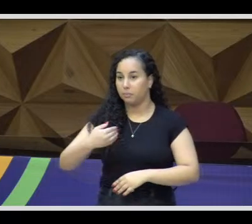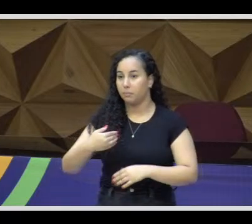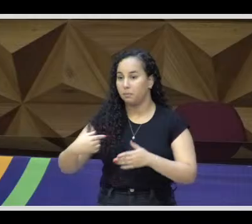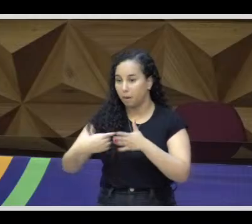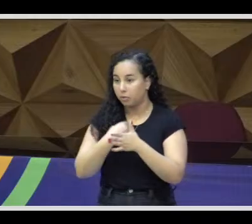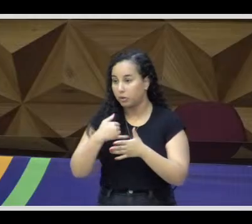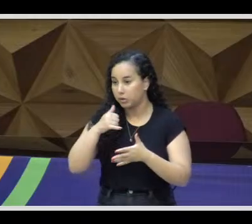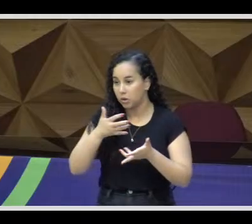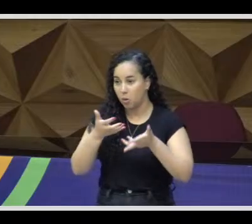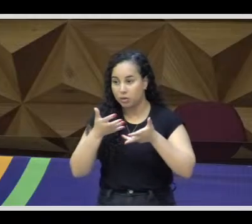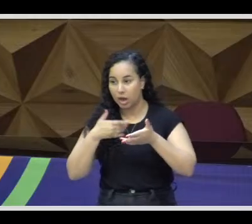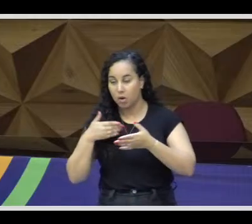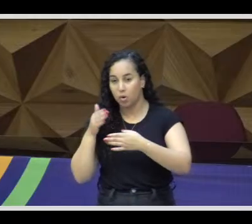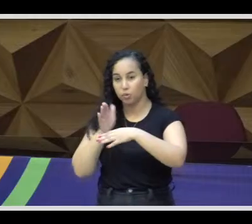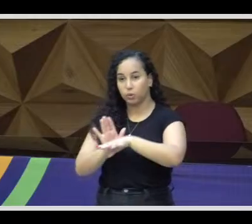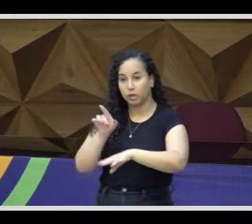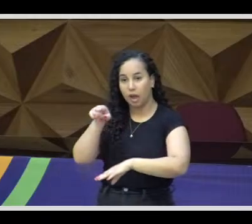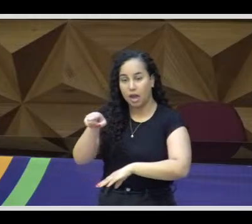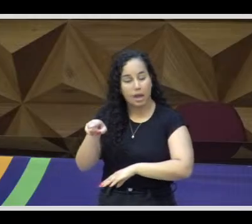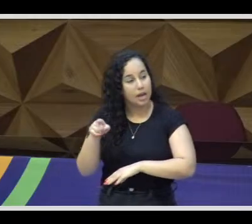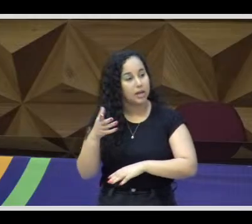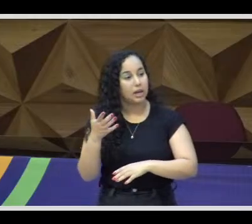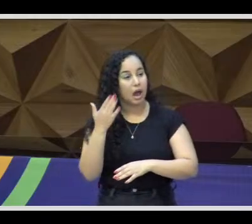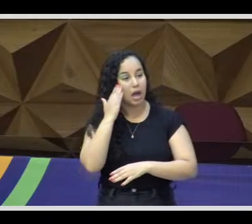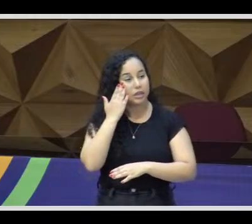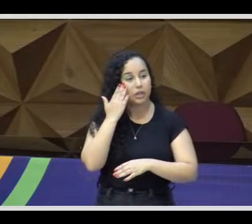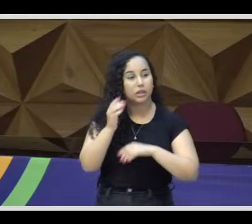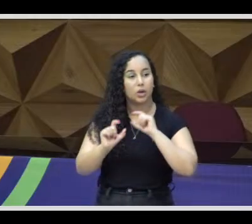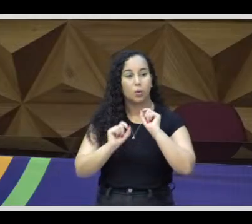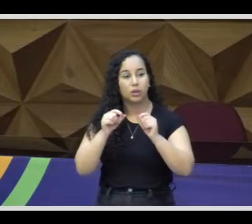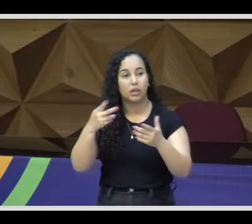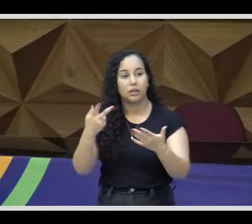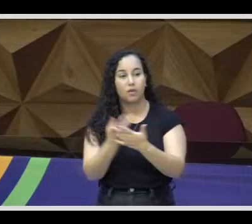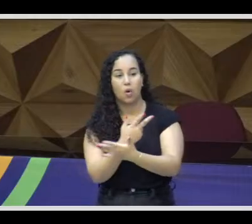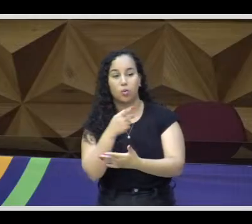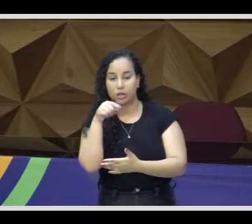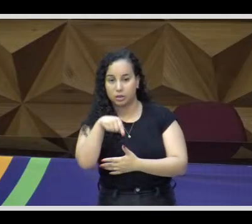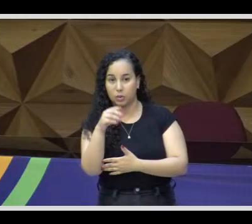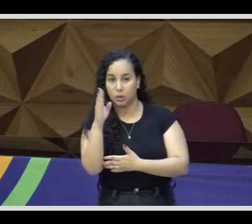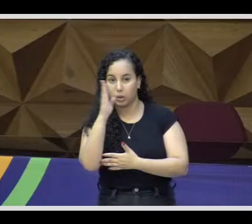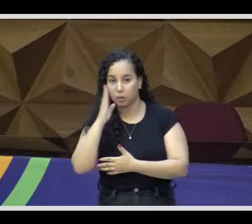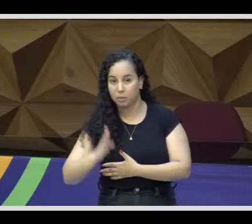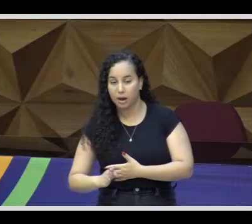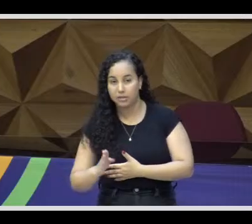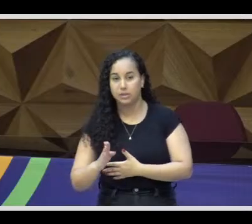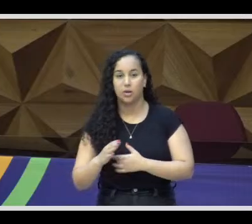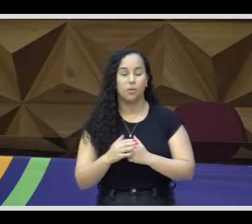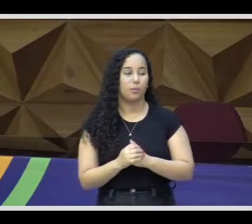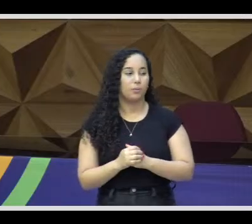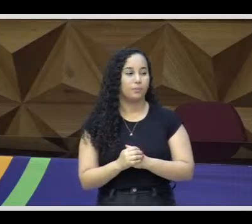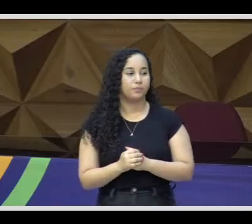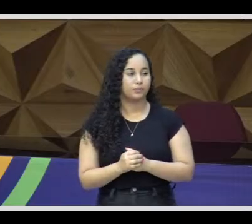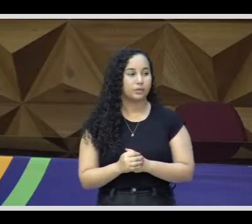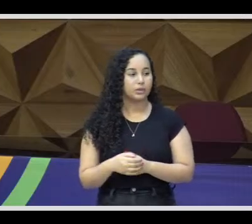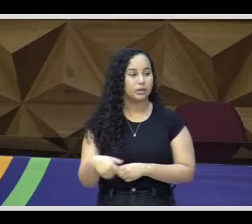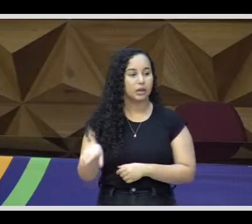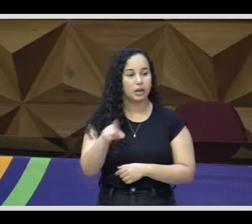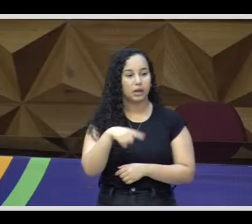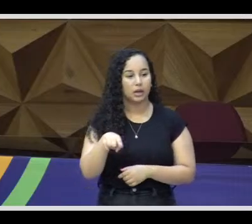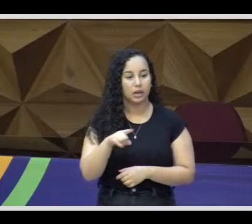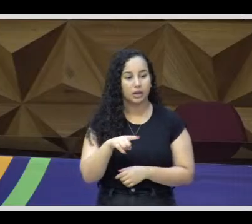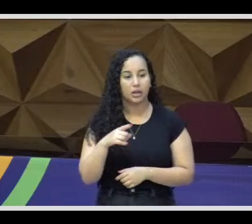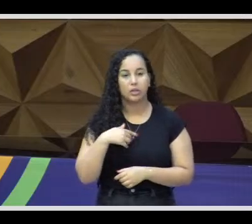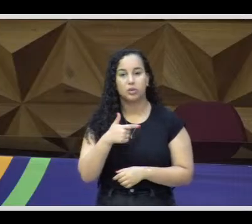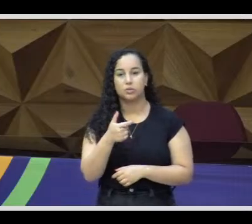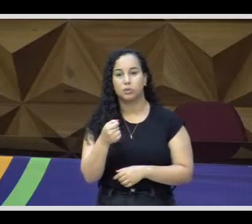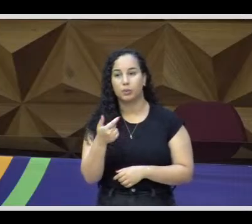I wanted to help him understand what was going on in Brazil. For you who were not from here, in